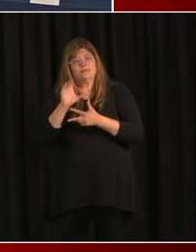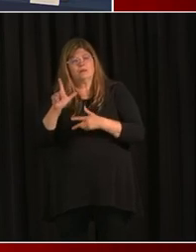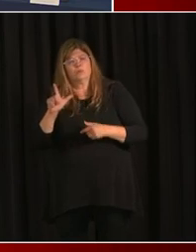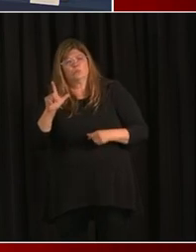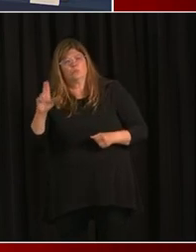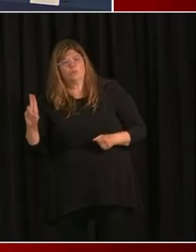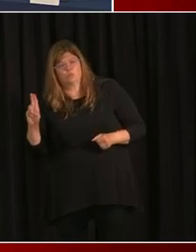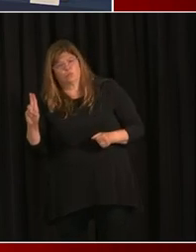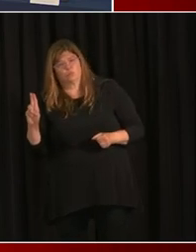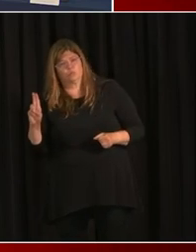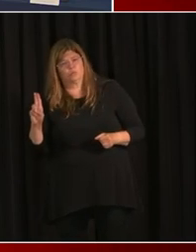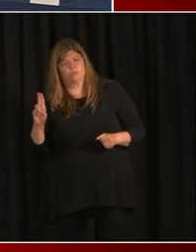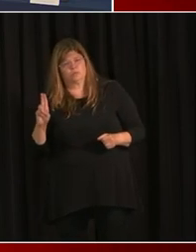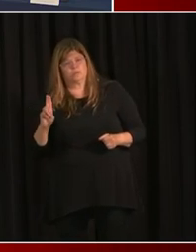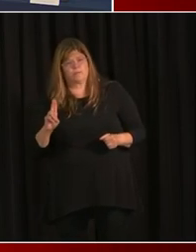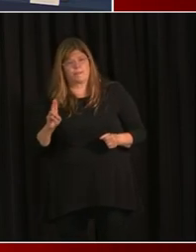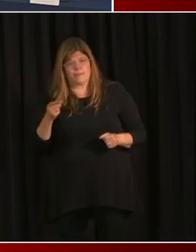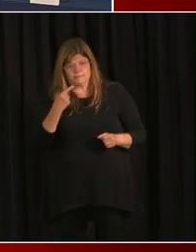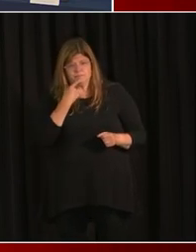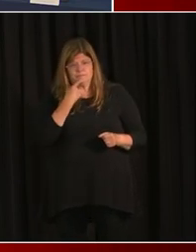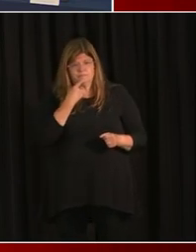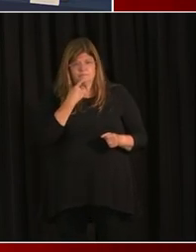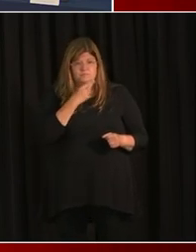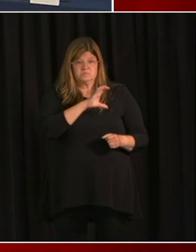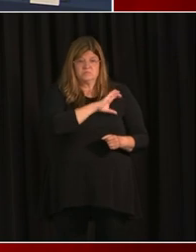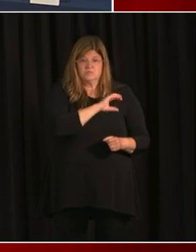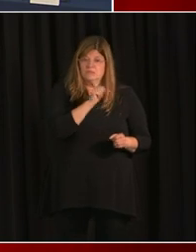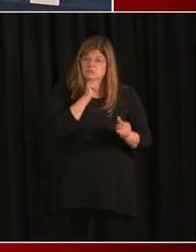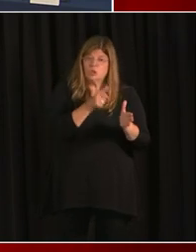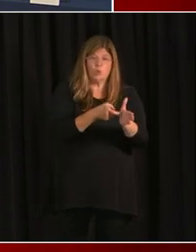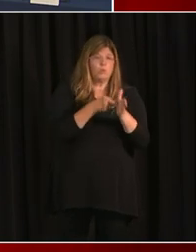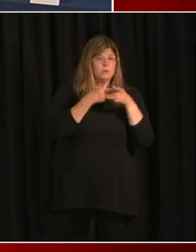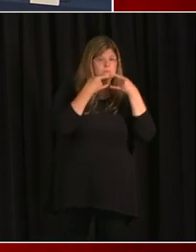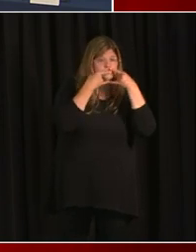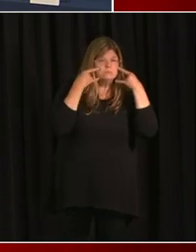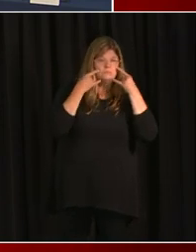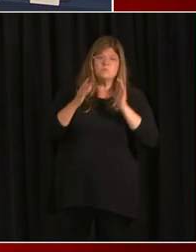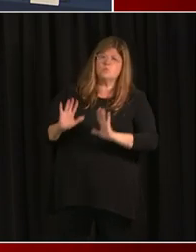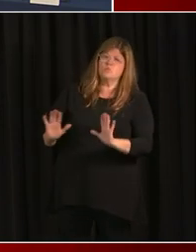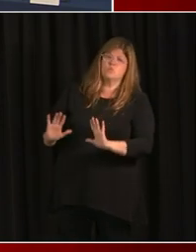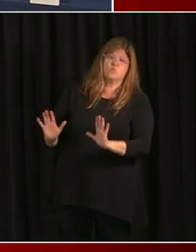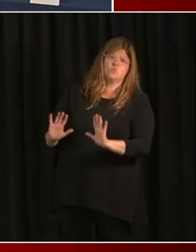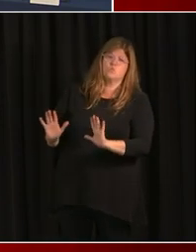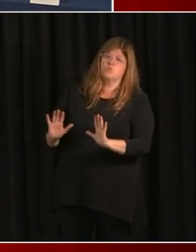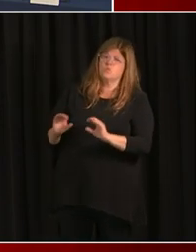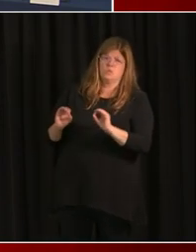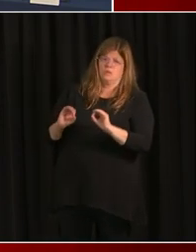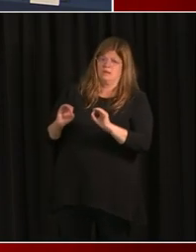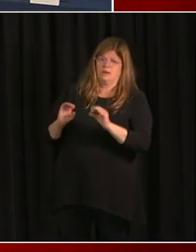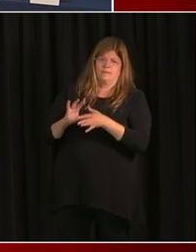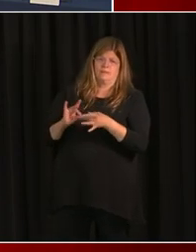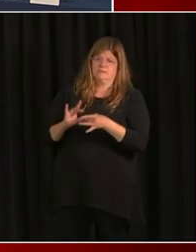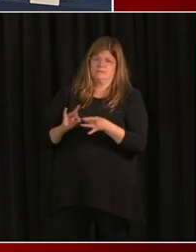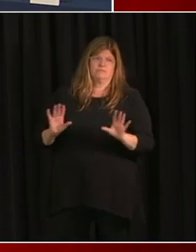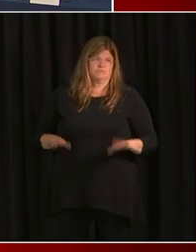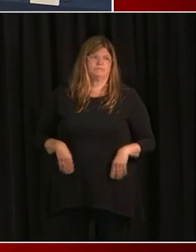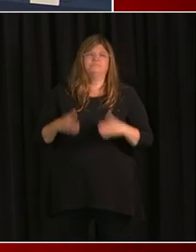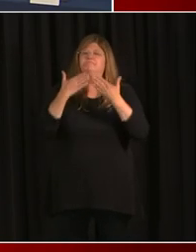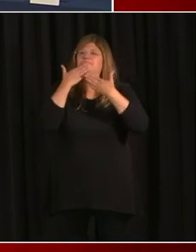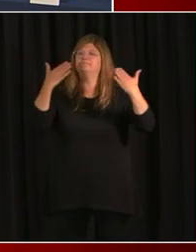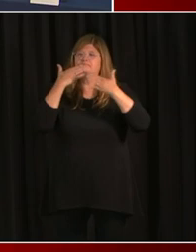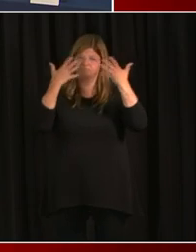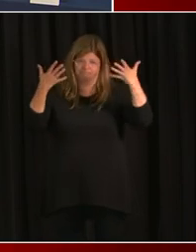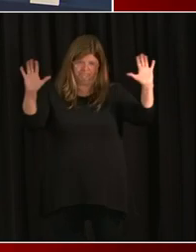police not required to wear masks? No. Okay. Thank you, everybody.